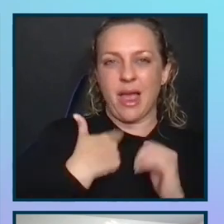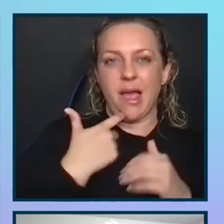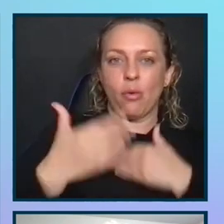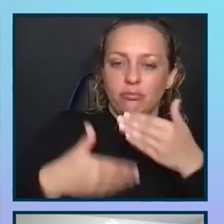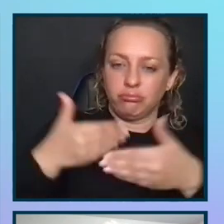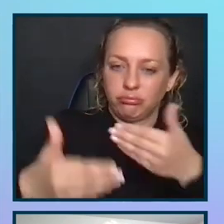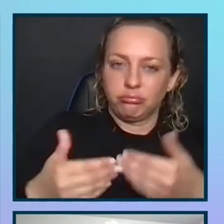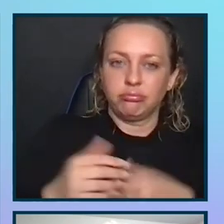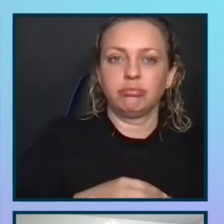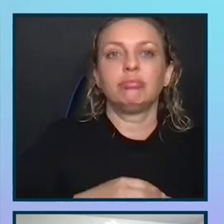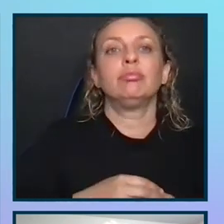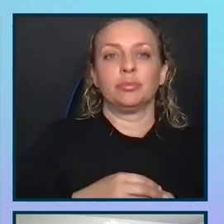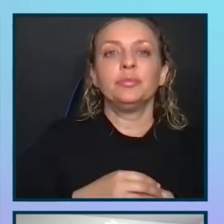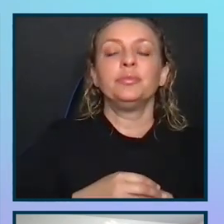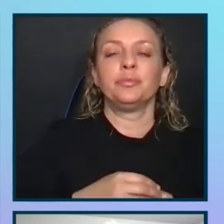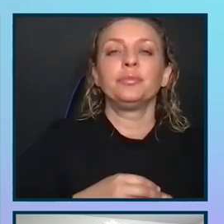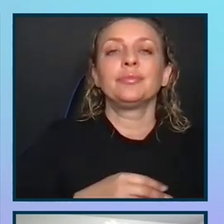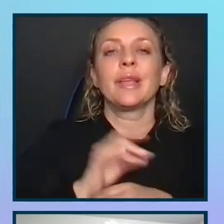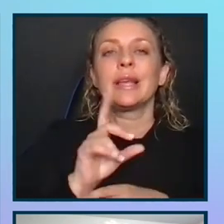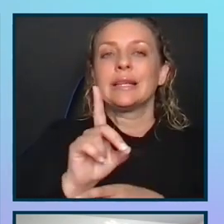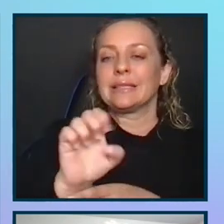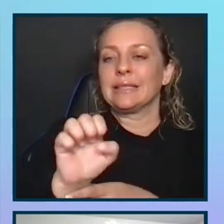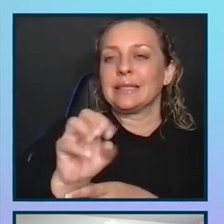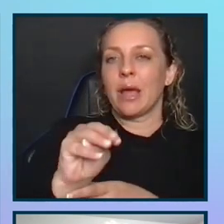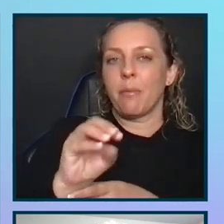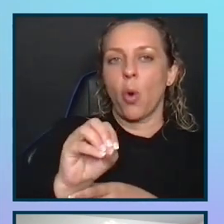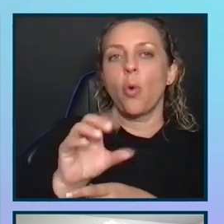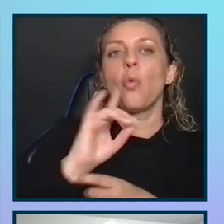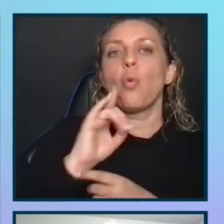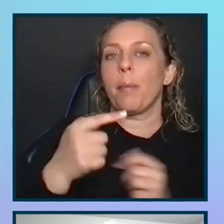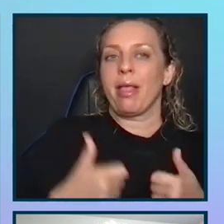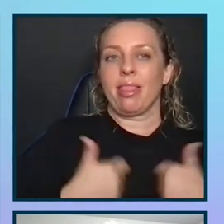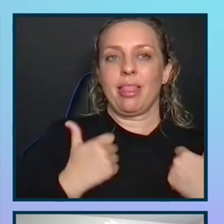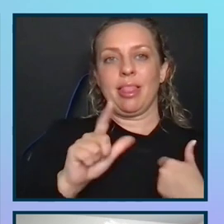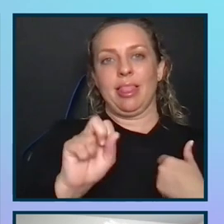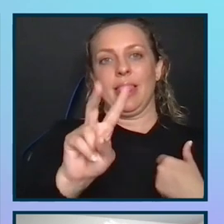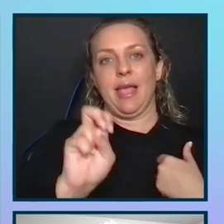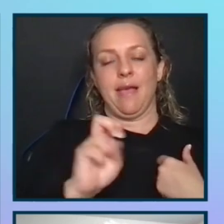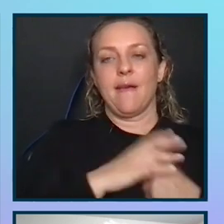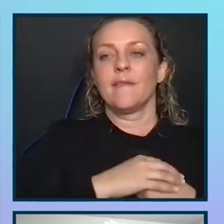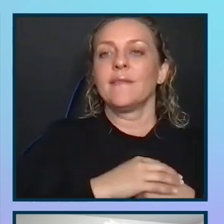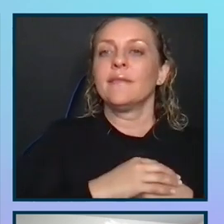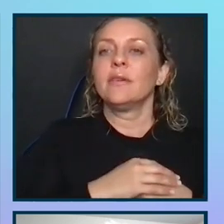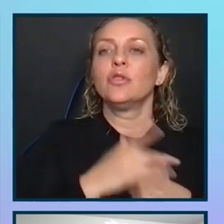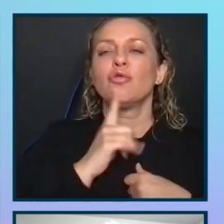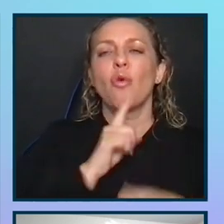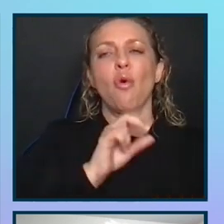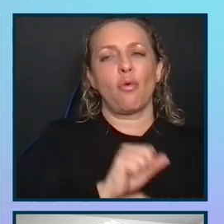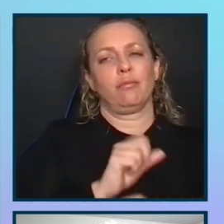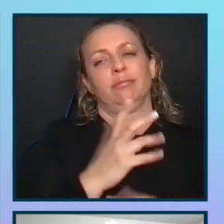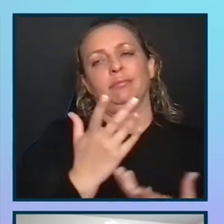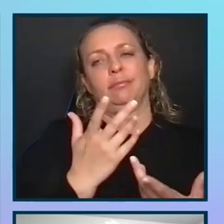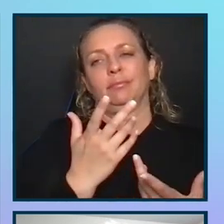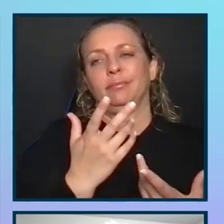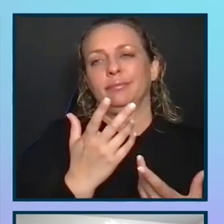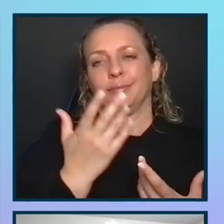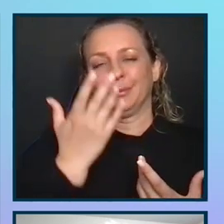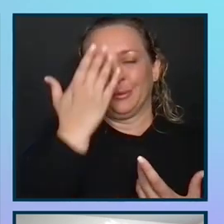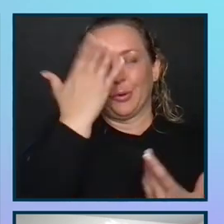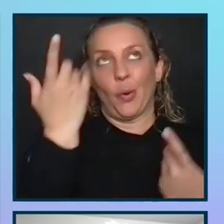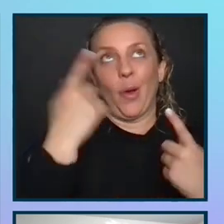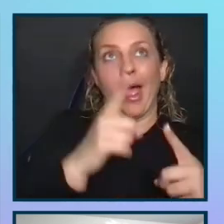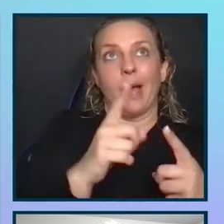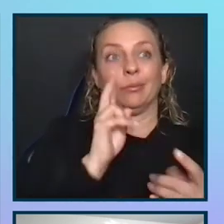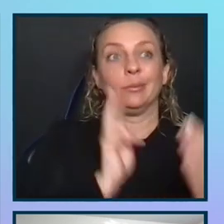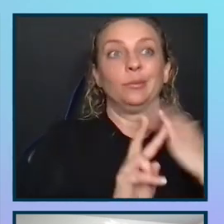through. And those demos are going to be live. And so, of course, with any live demo, who knows what may happen?